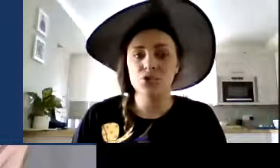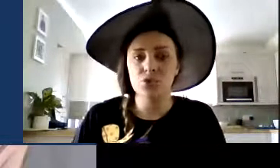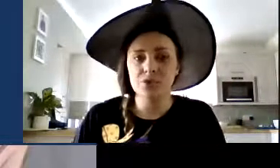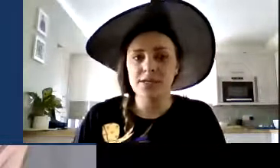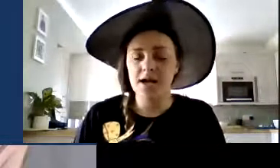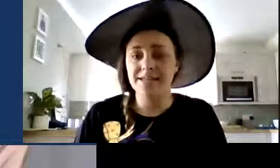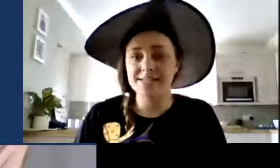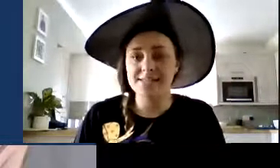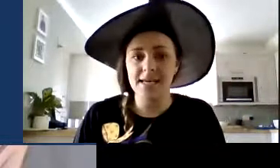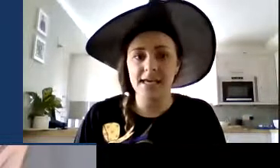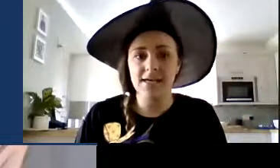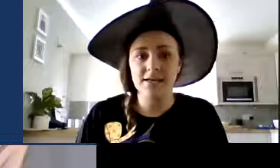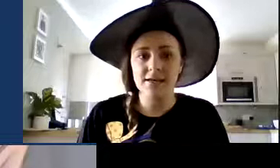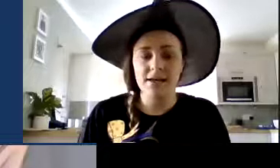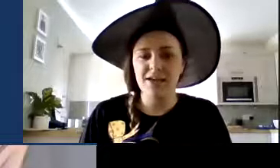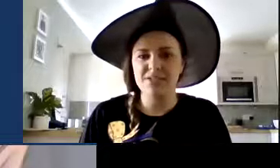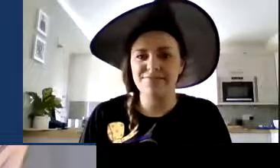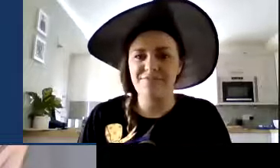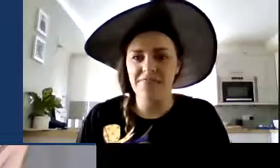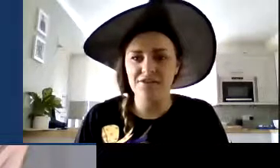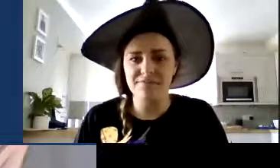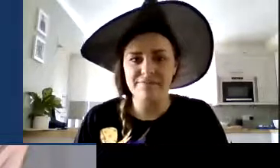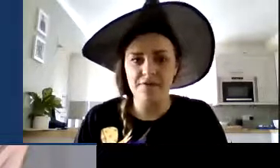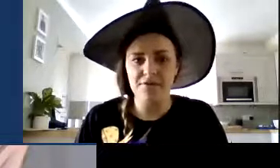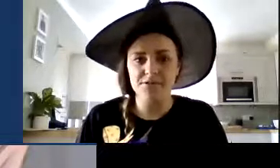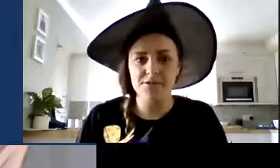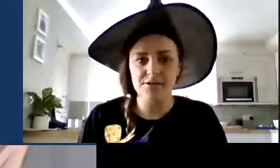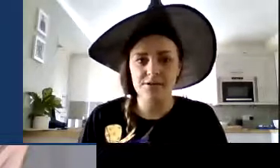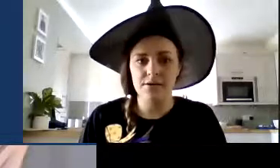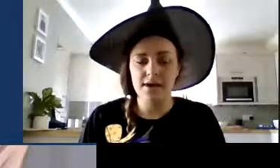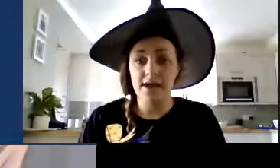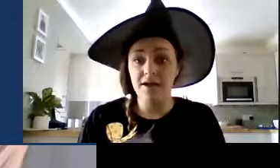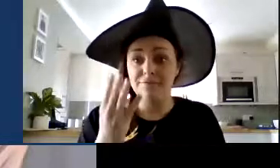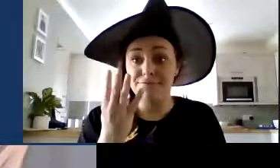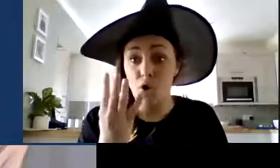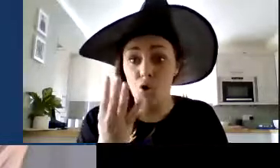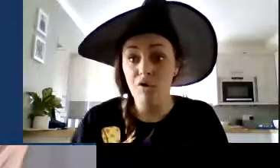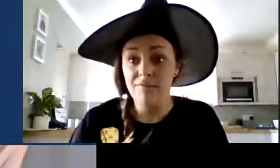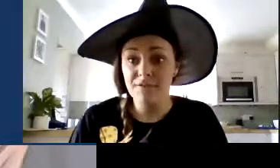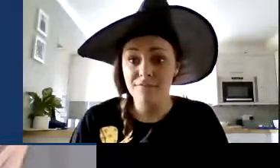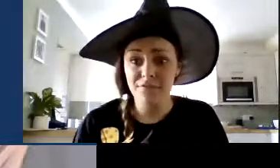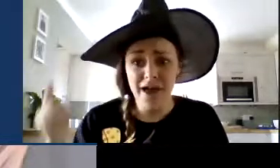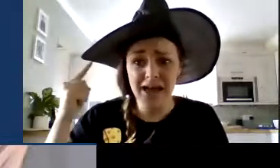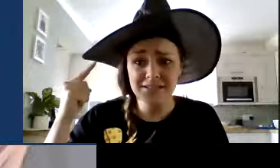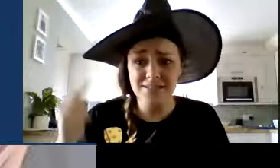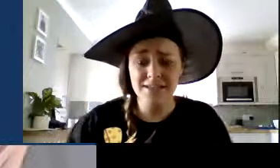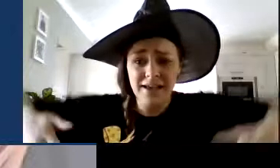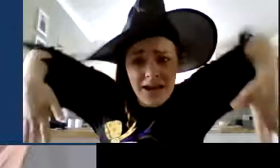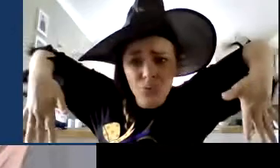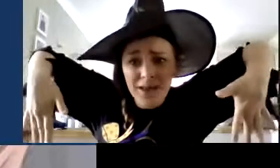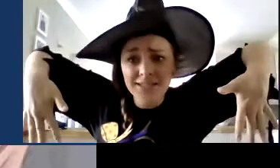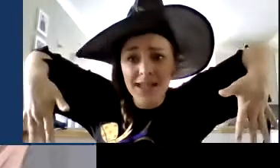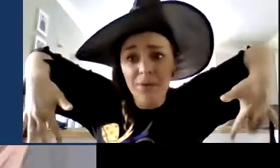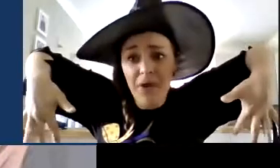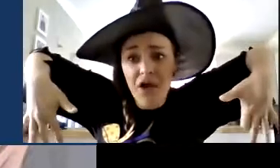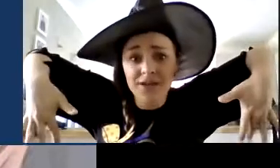It was tall, dark, and sticky. It was feathered and furred. It had four frightful heads. It